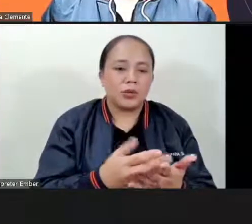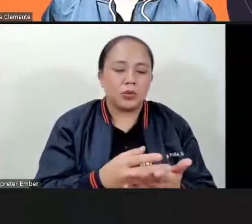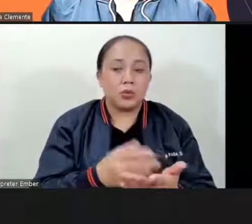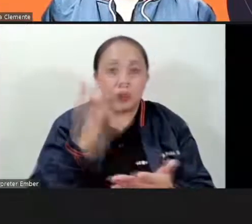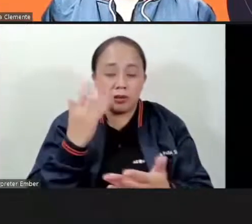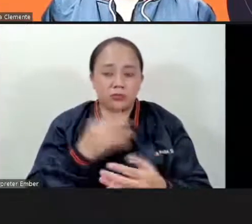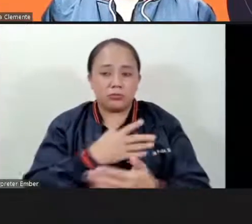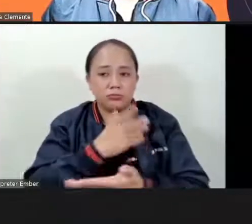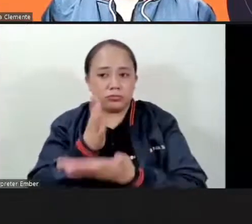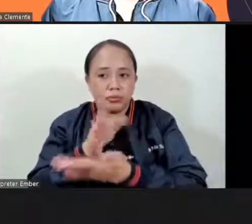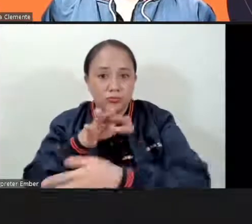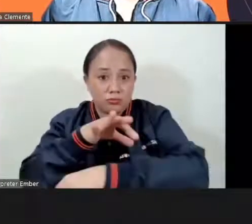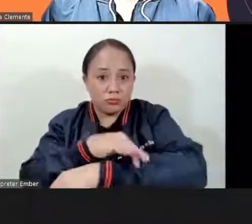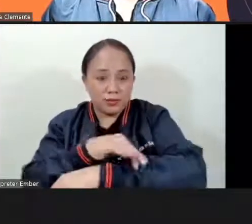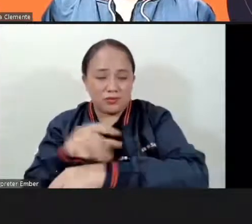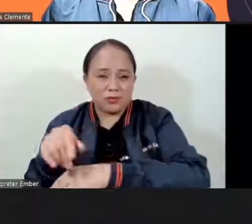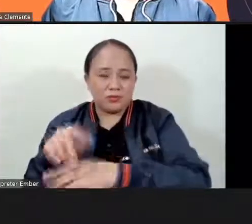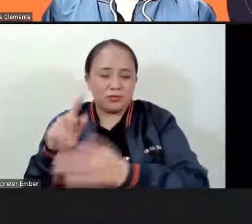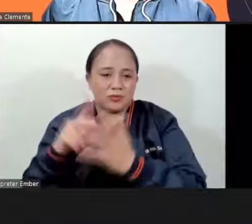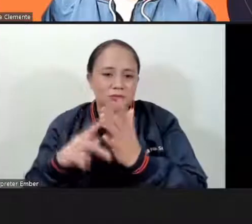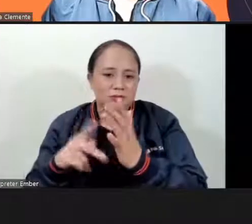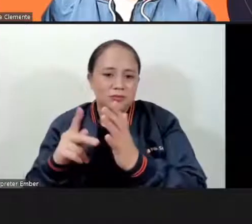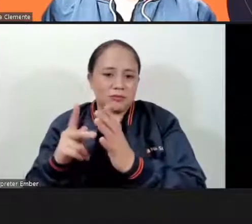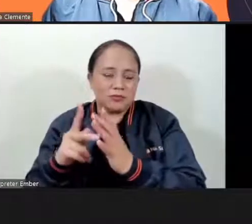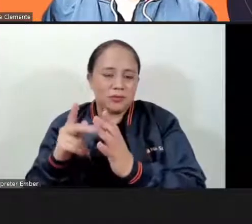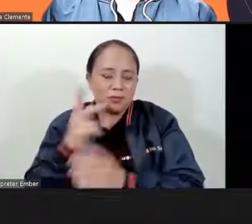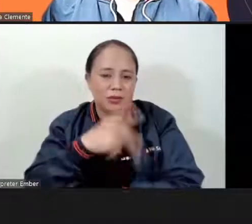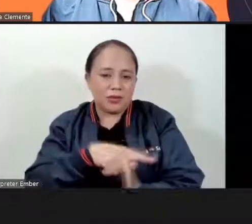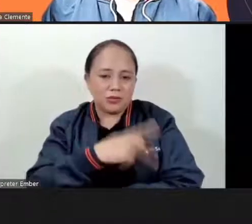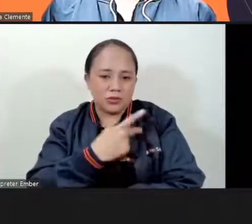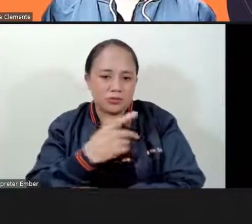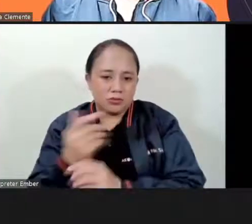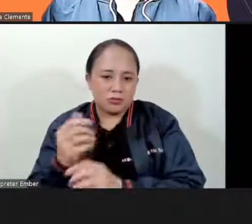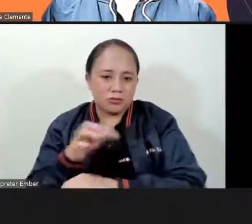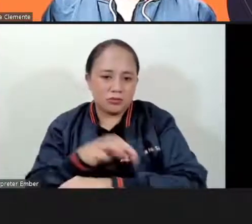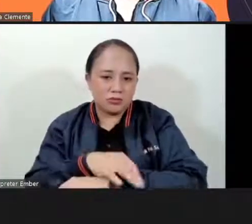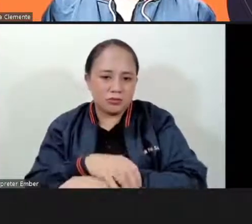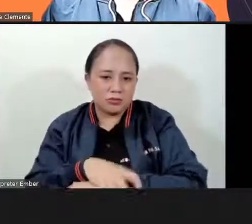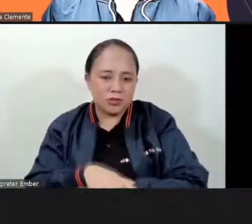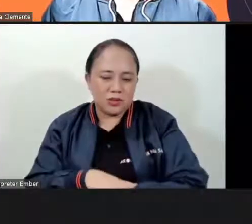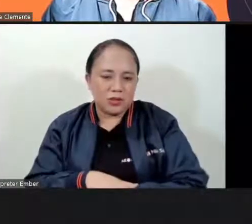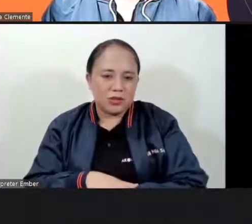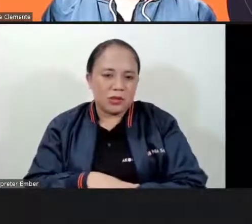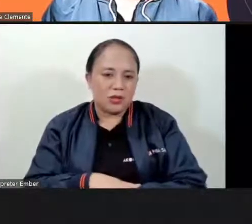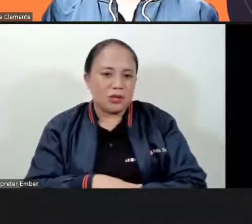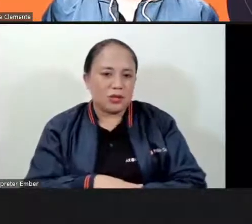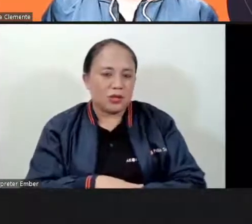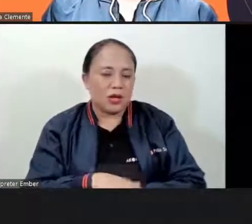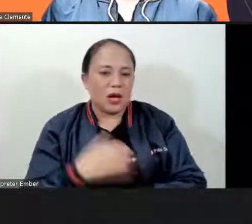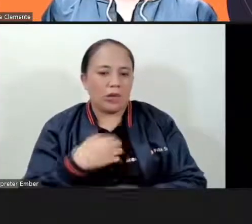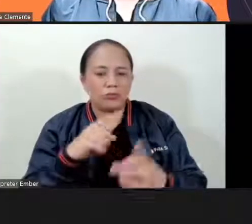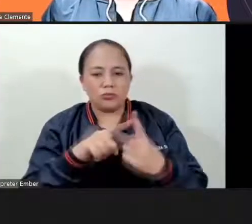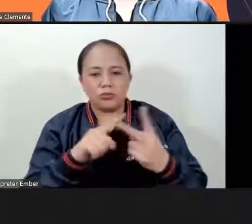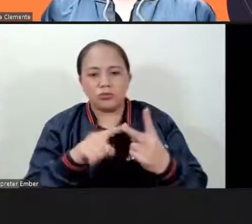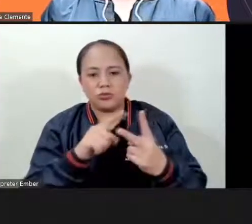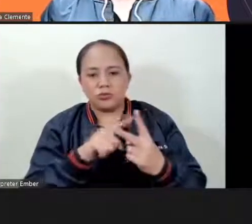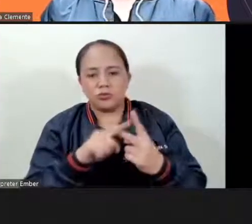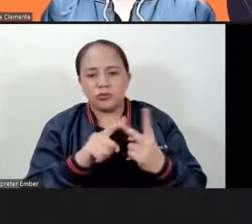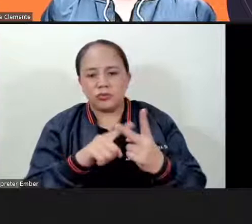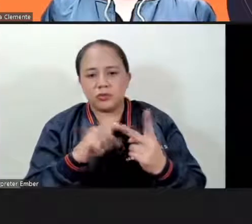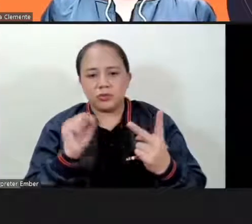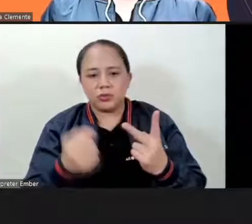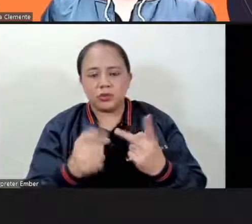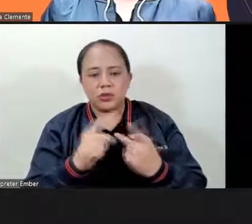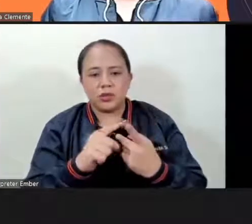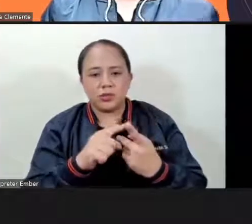patients face to face? Okay po. Parang I think there are 2 situations po dito. How can